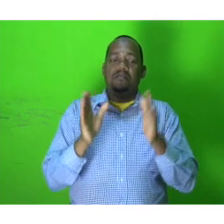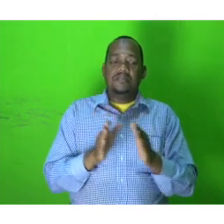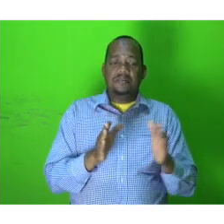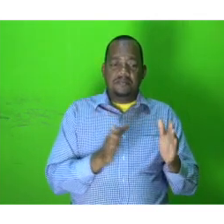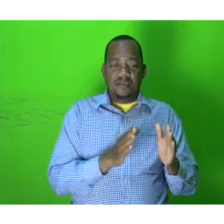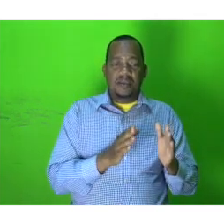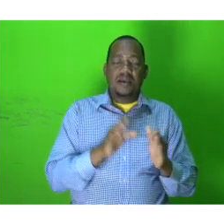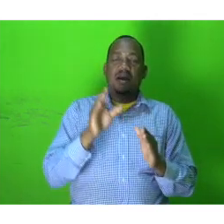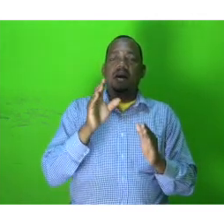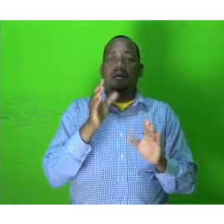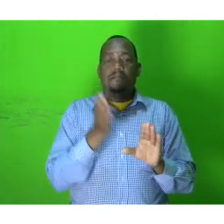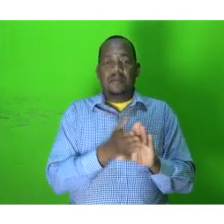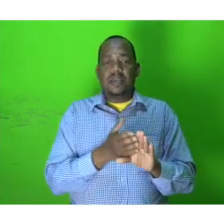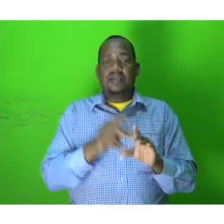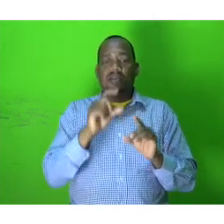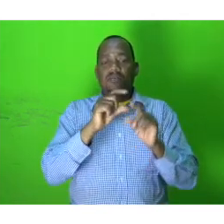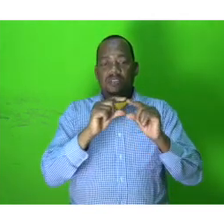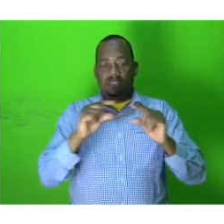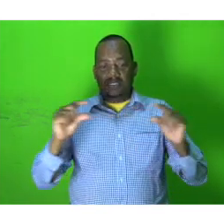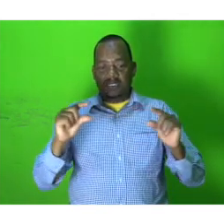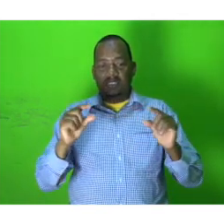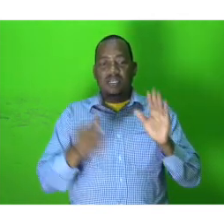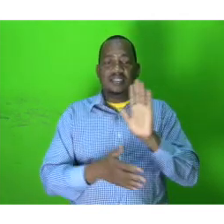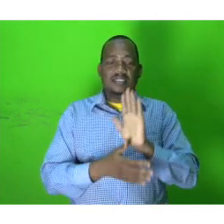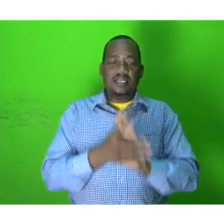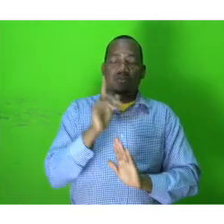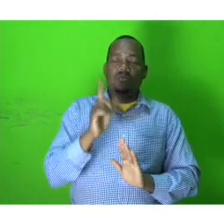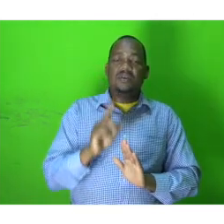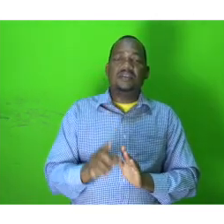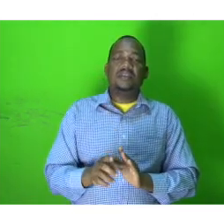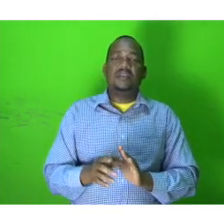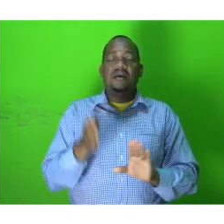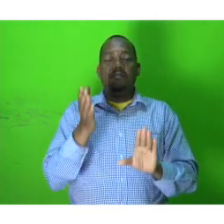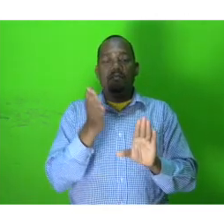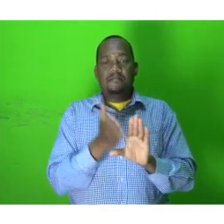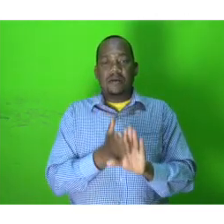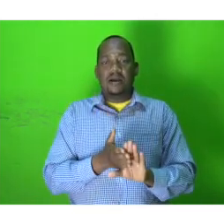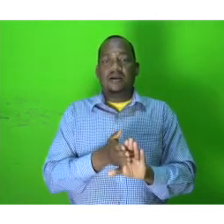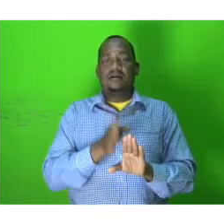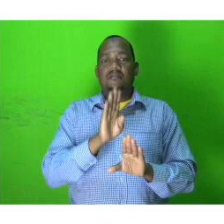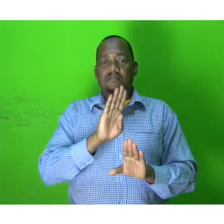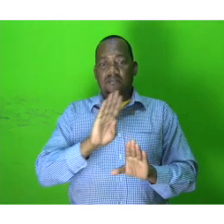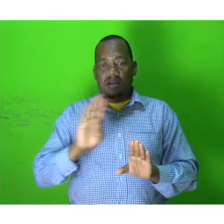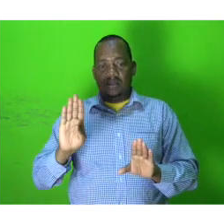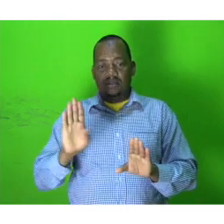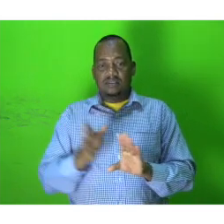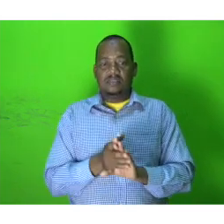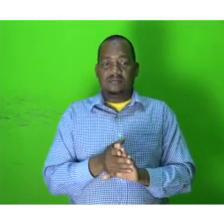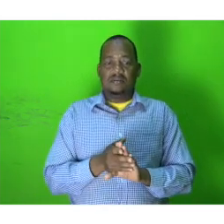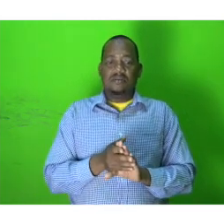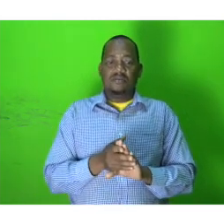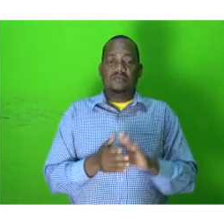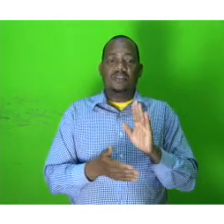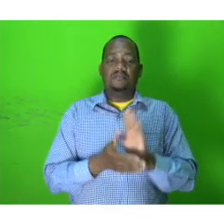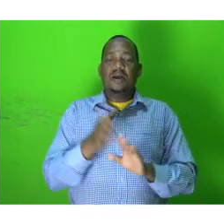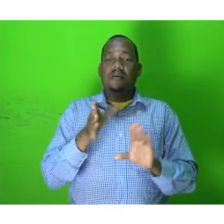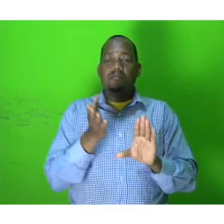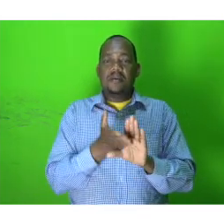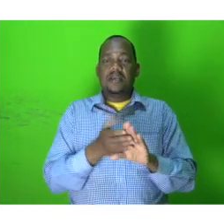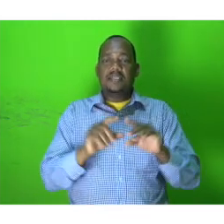Prepare bank reconciliation statement starting with the balance as per bank